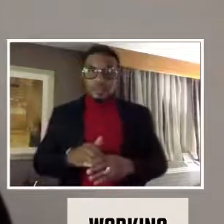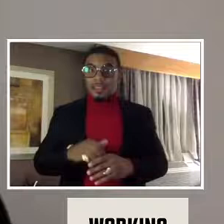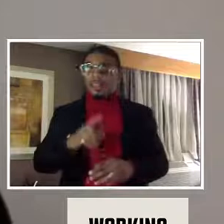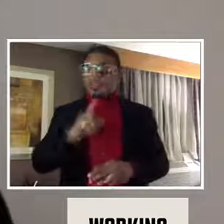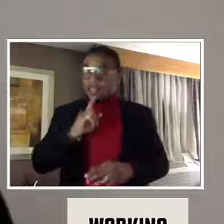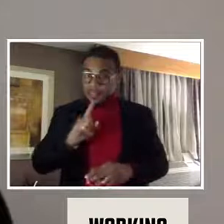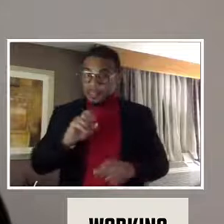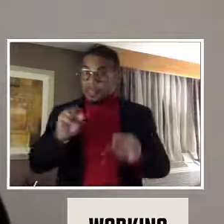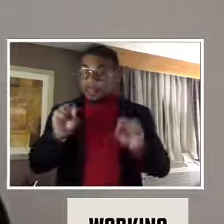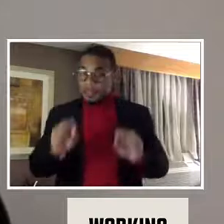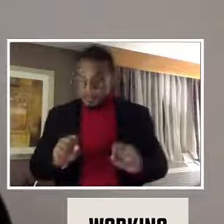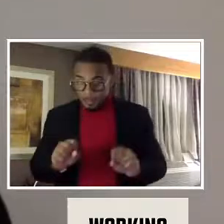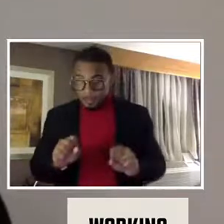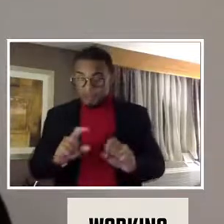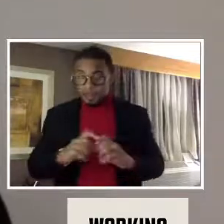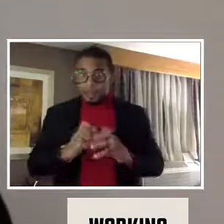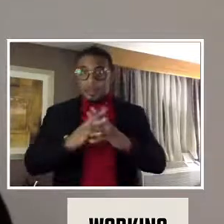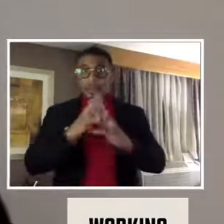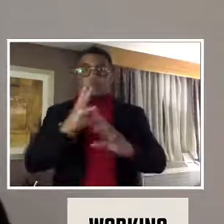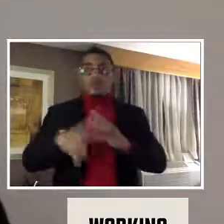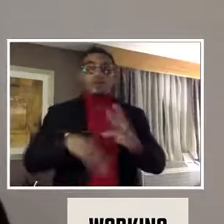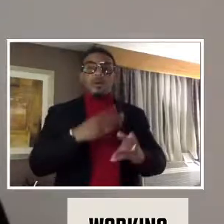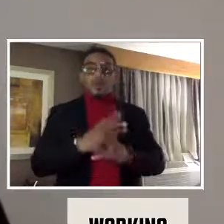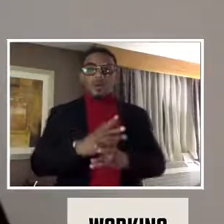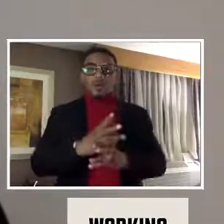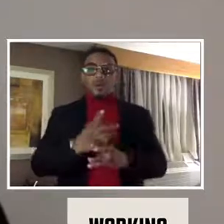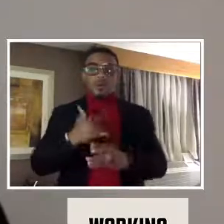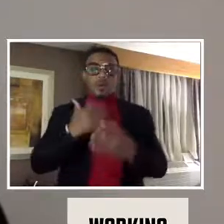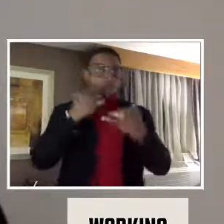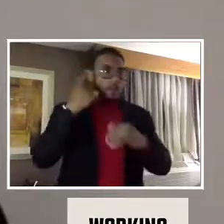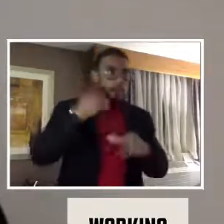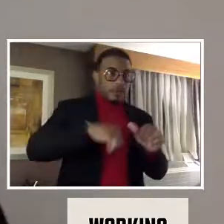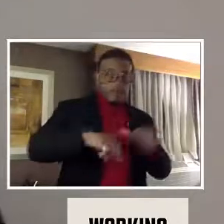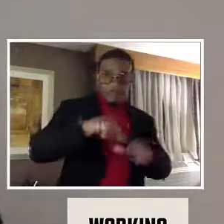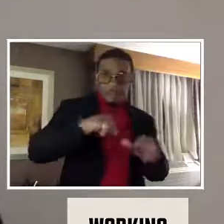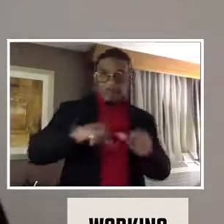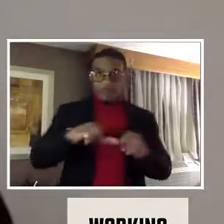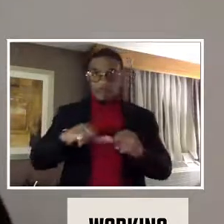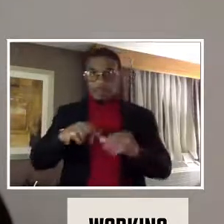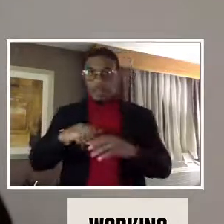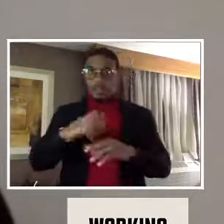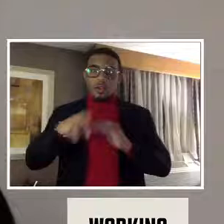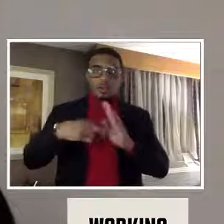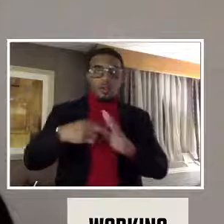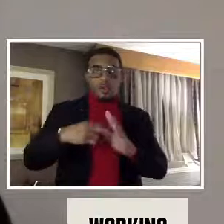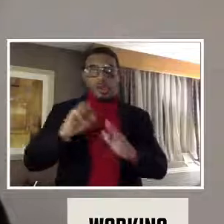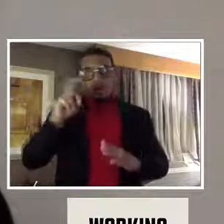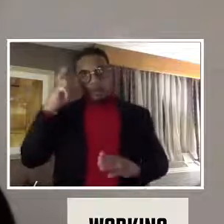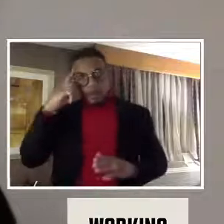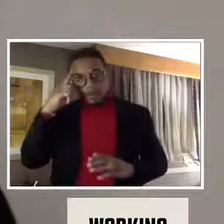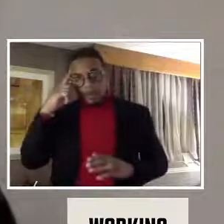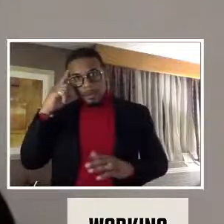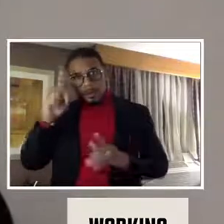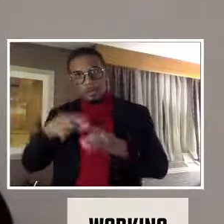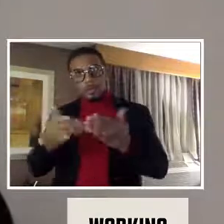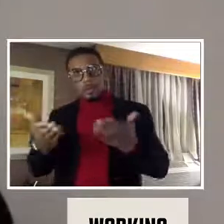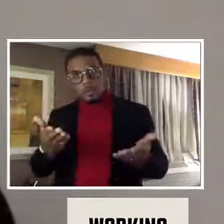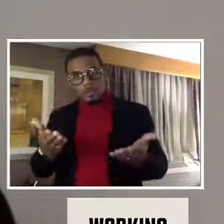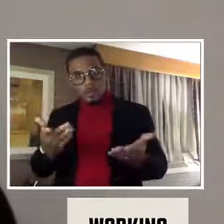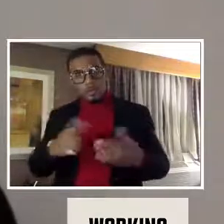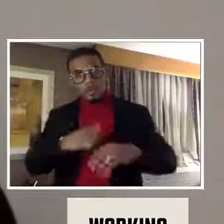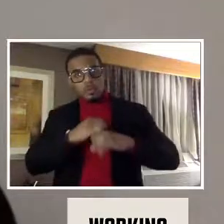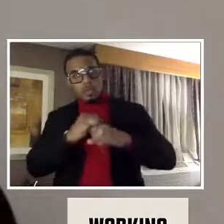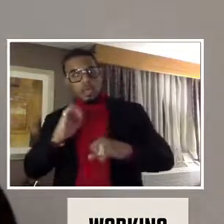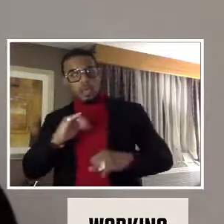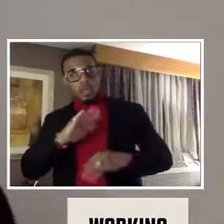is possible to build a world where we care for each other, and the role of government is to serve and to